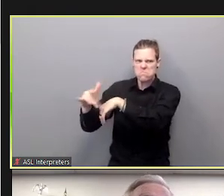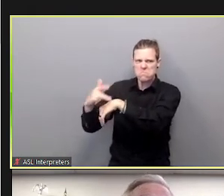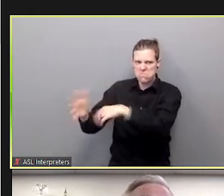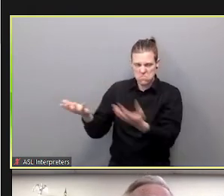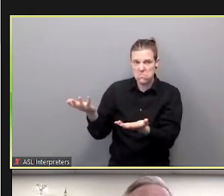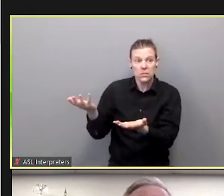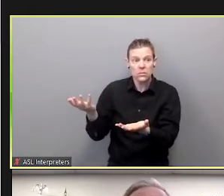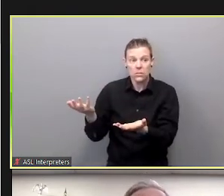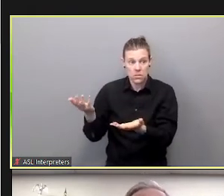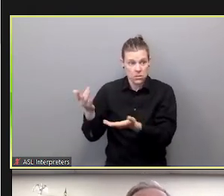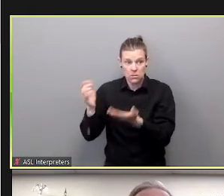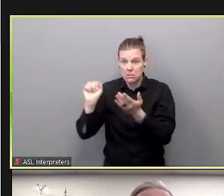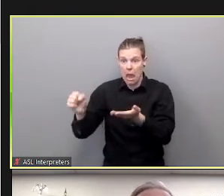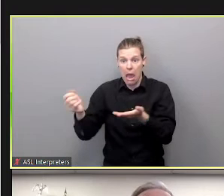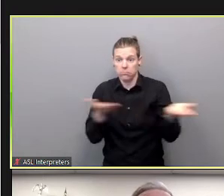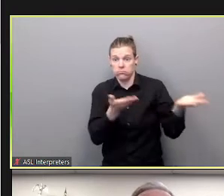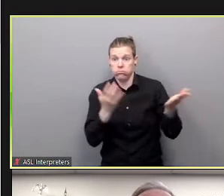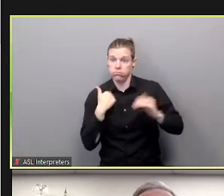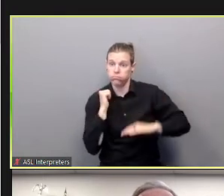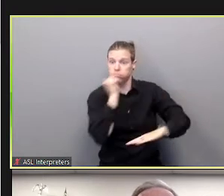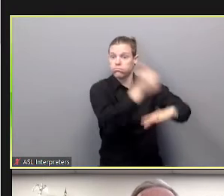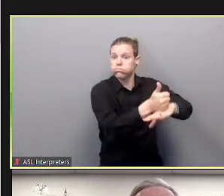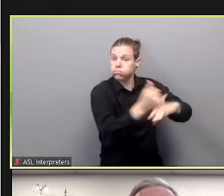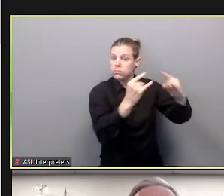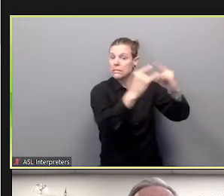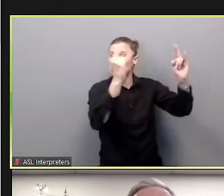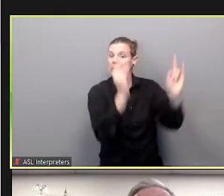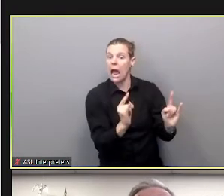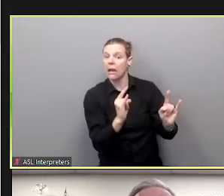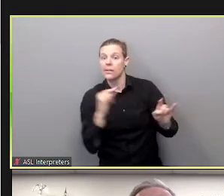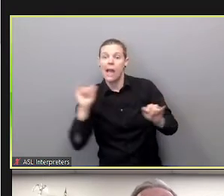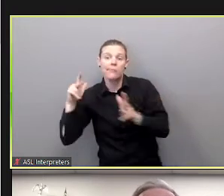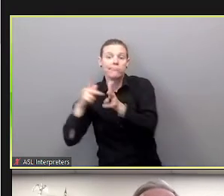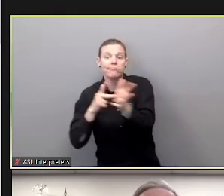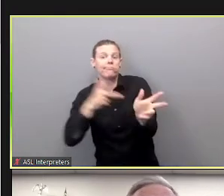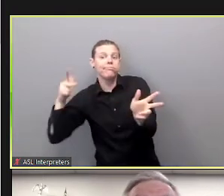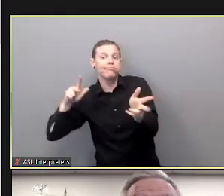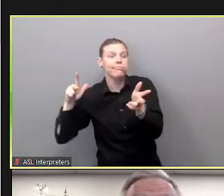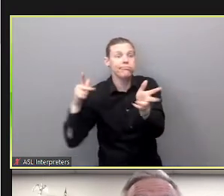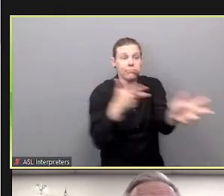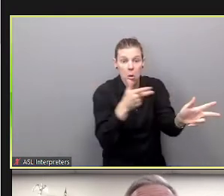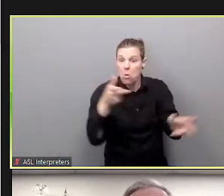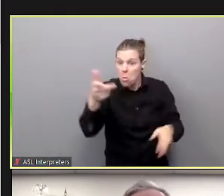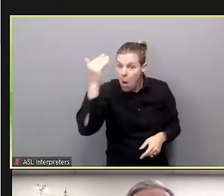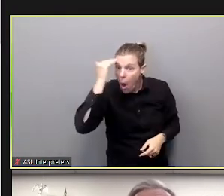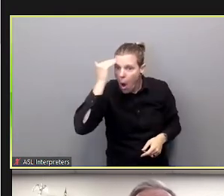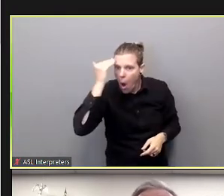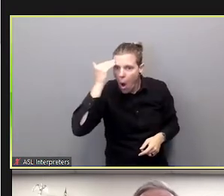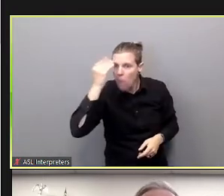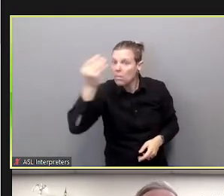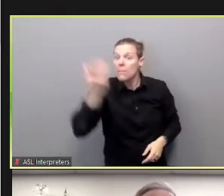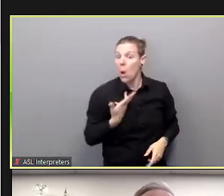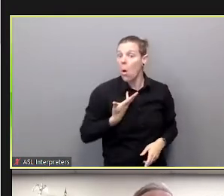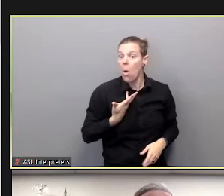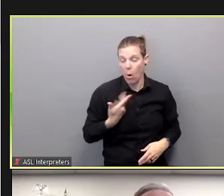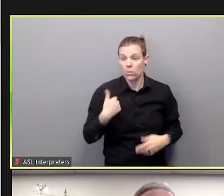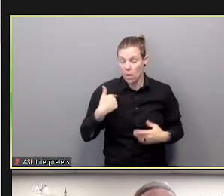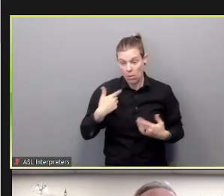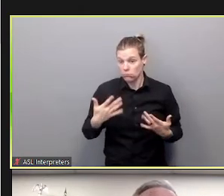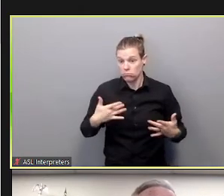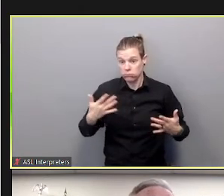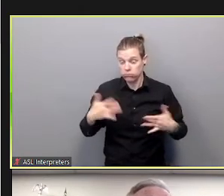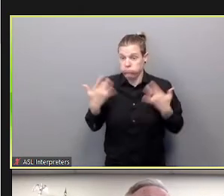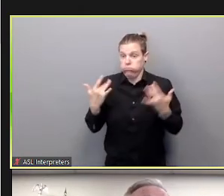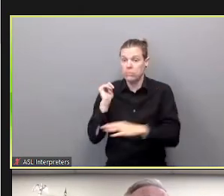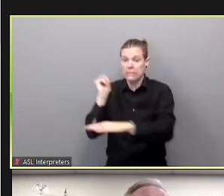for that we could use, particularly for a mass vaccination site for a day or a day a week or every day for that matter,